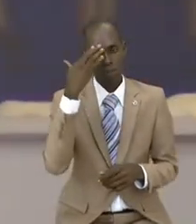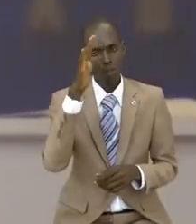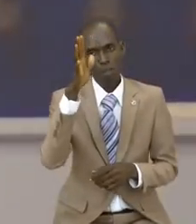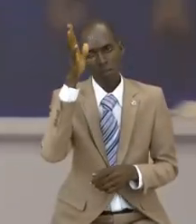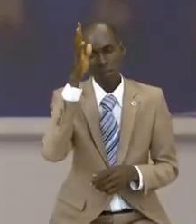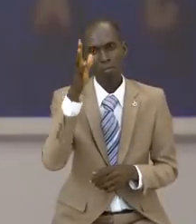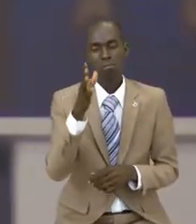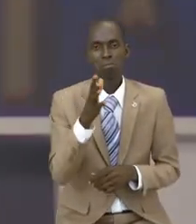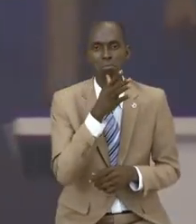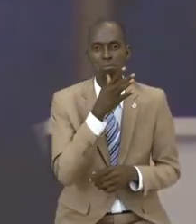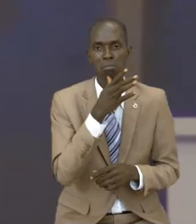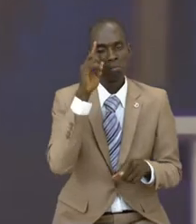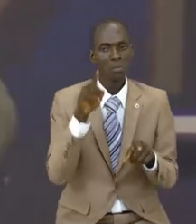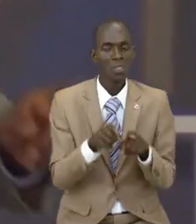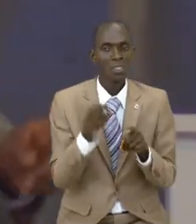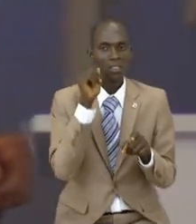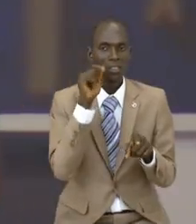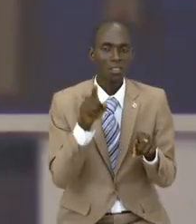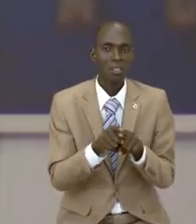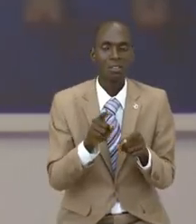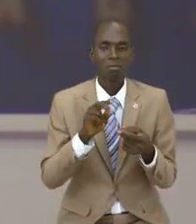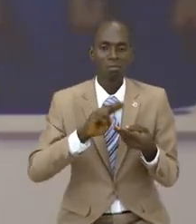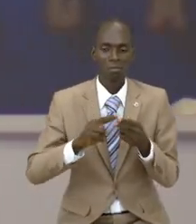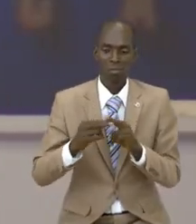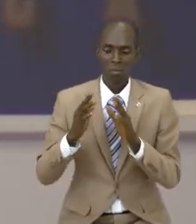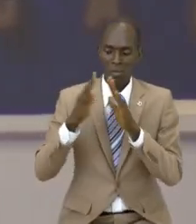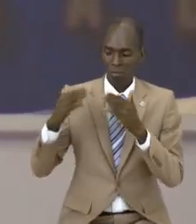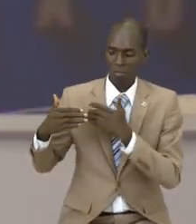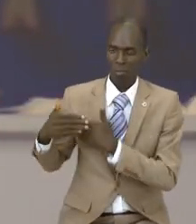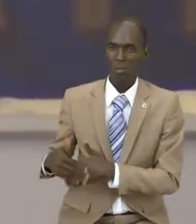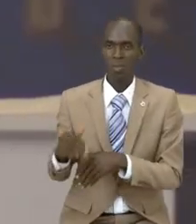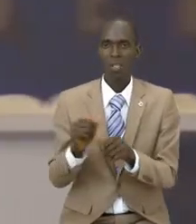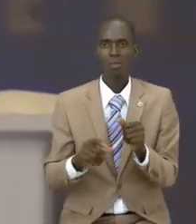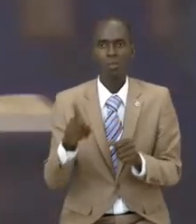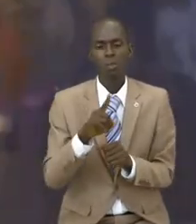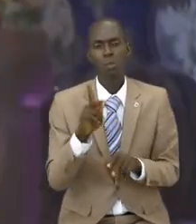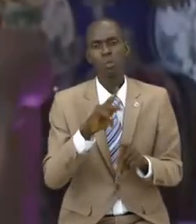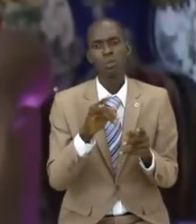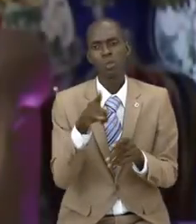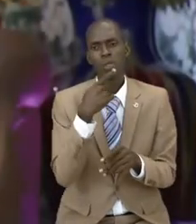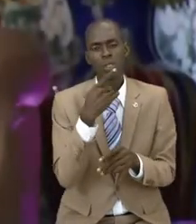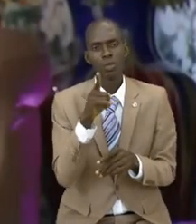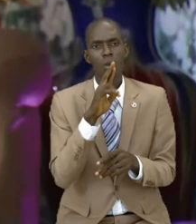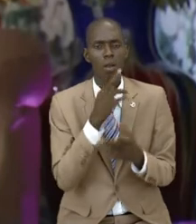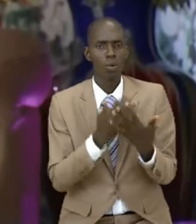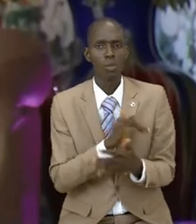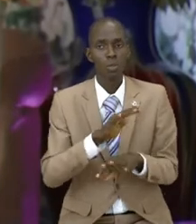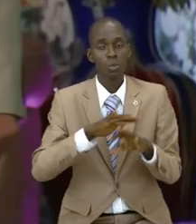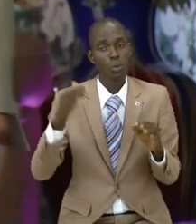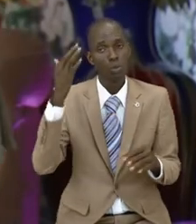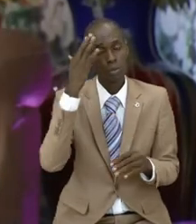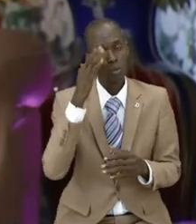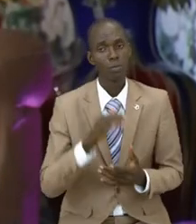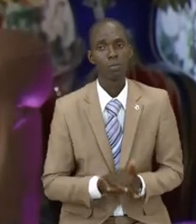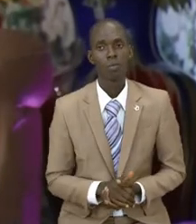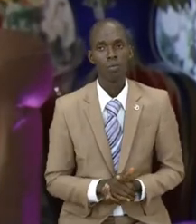brothers, your sister, your neighbors, and everyone. You know, those who say they are waiting, you don't know